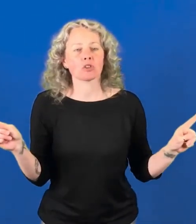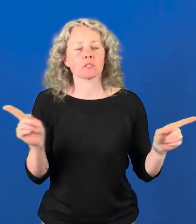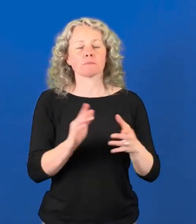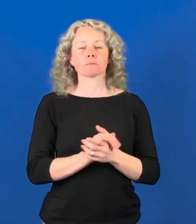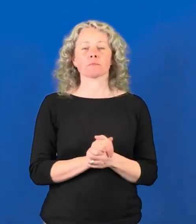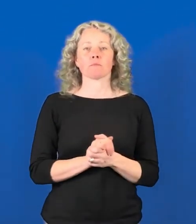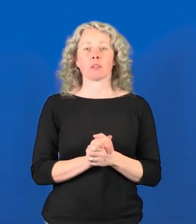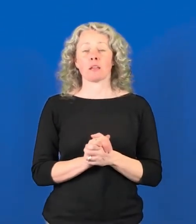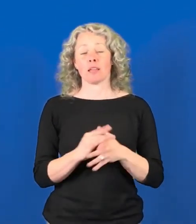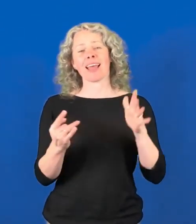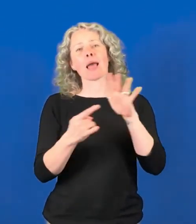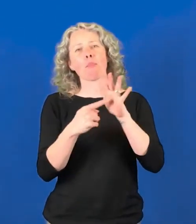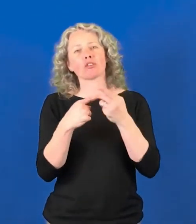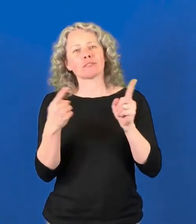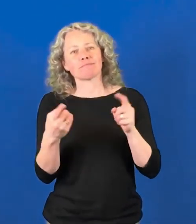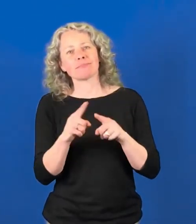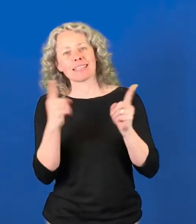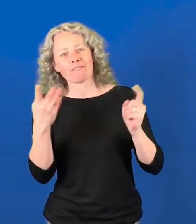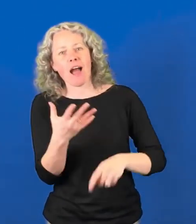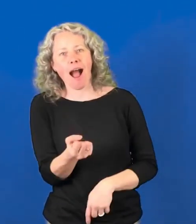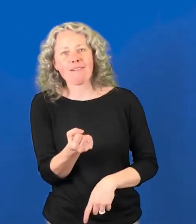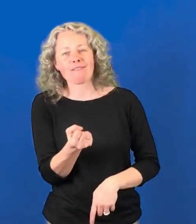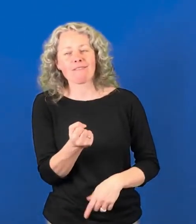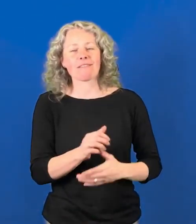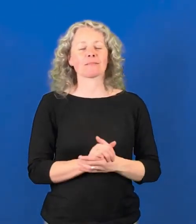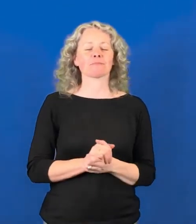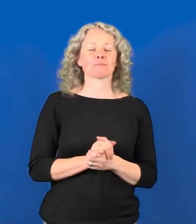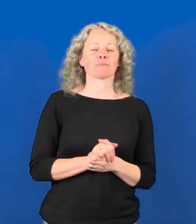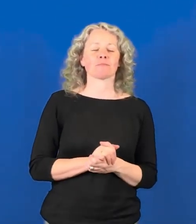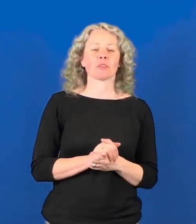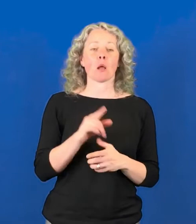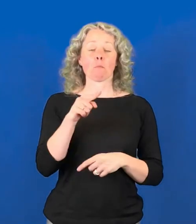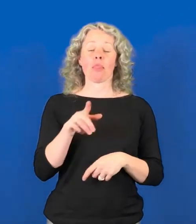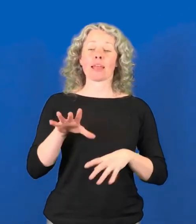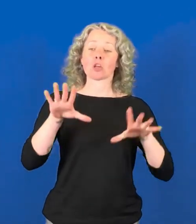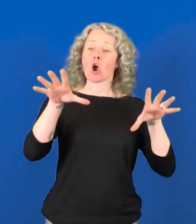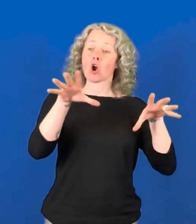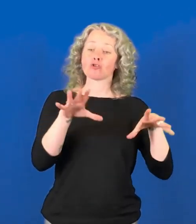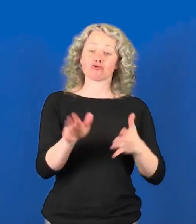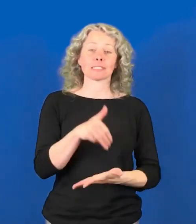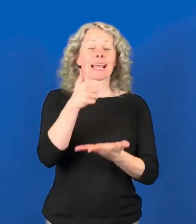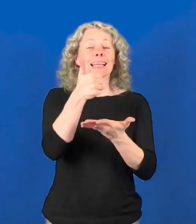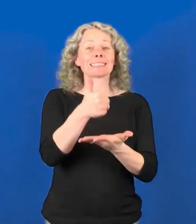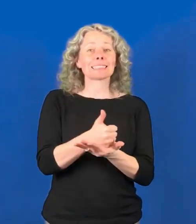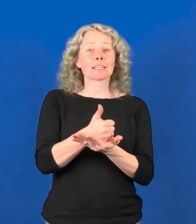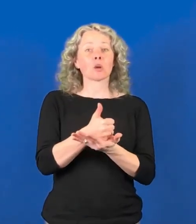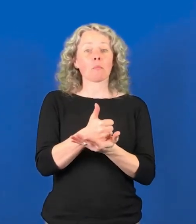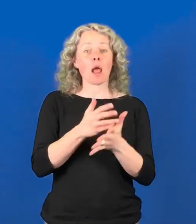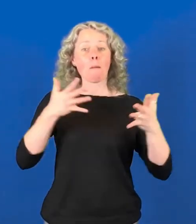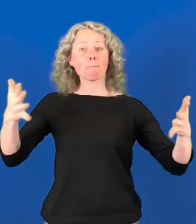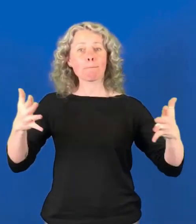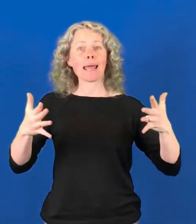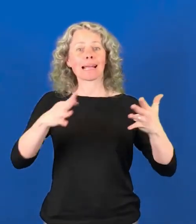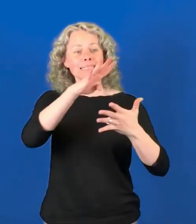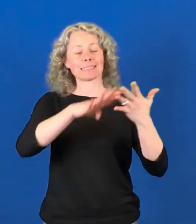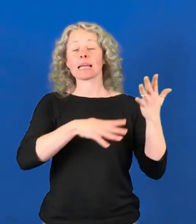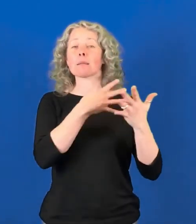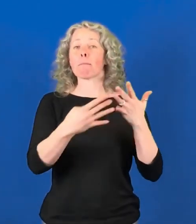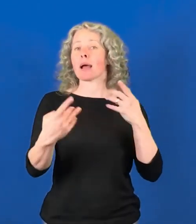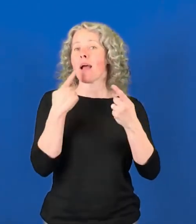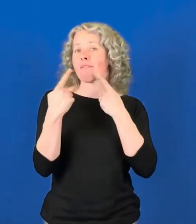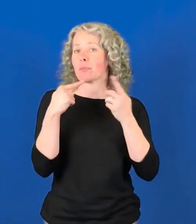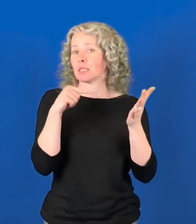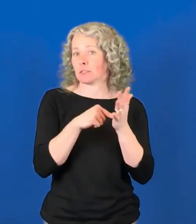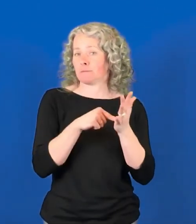dissimilar populations. I mean, there are some very important differences, of course, but also it's because these are the countries that have set up such